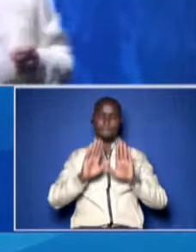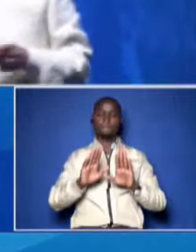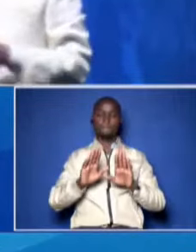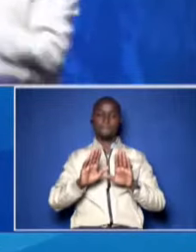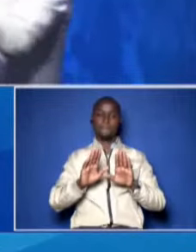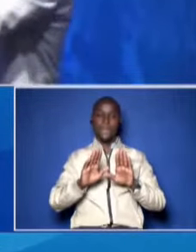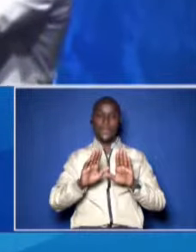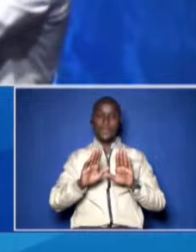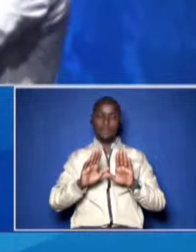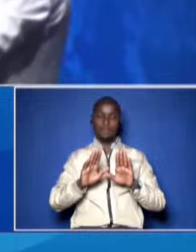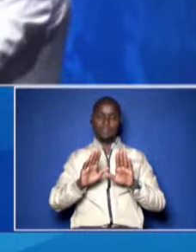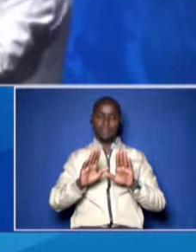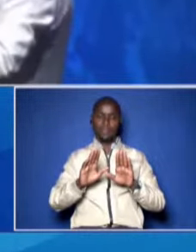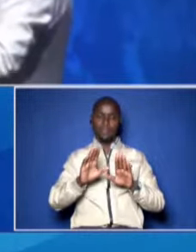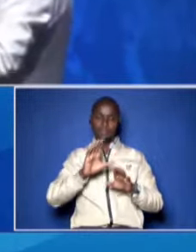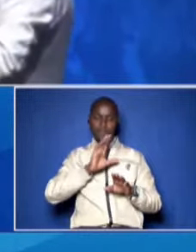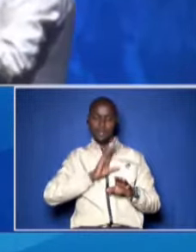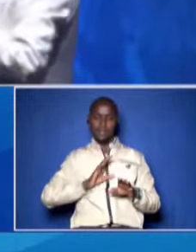wonderful